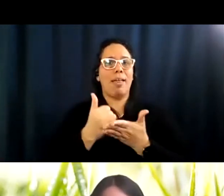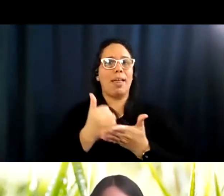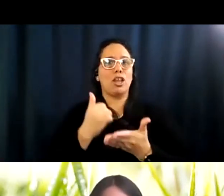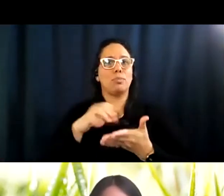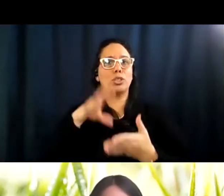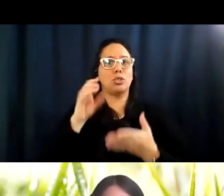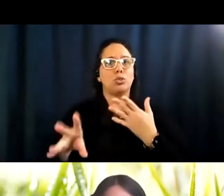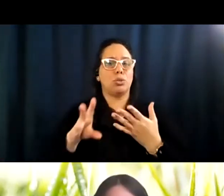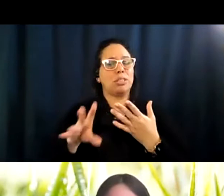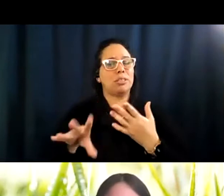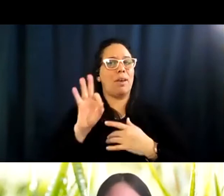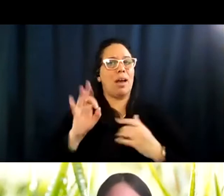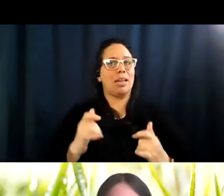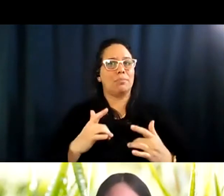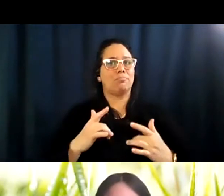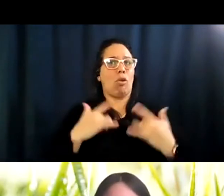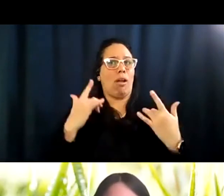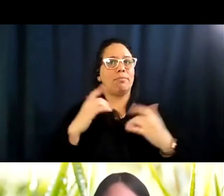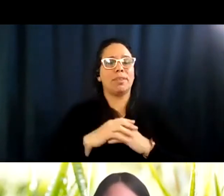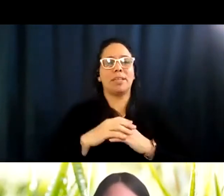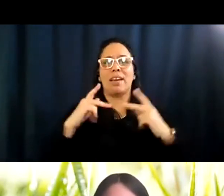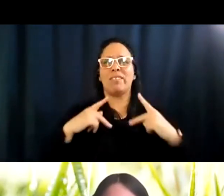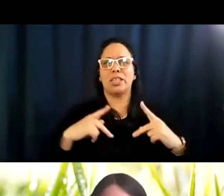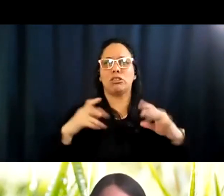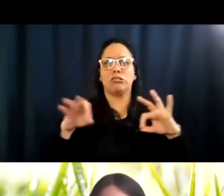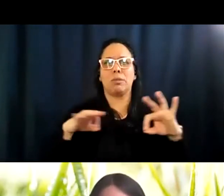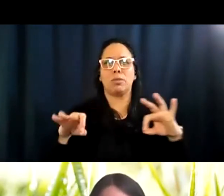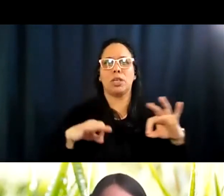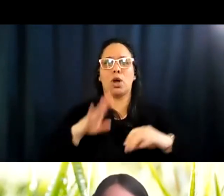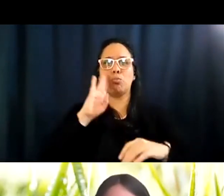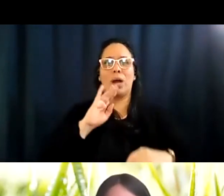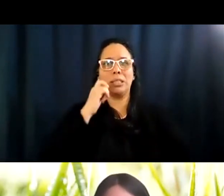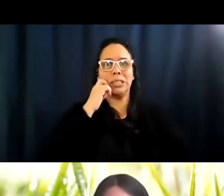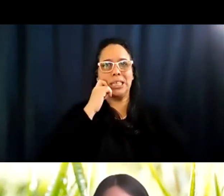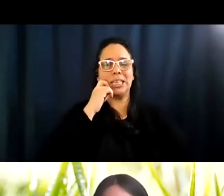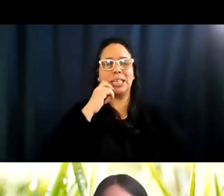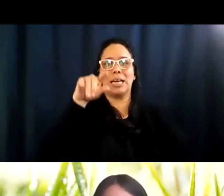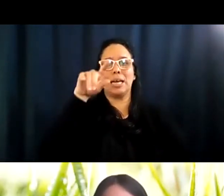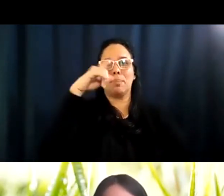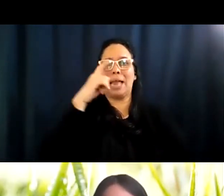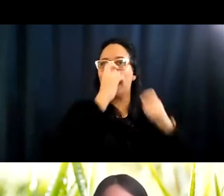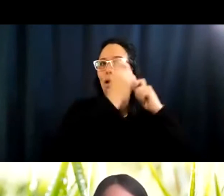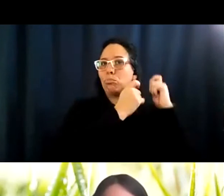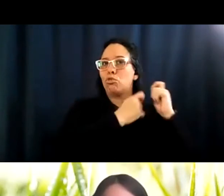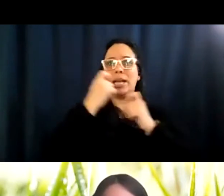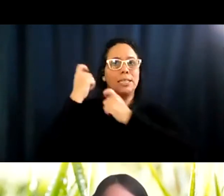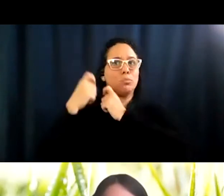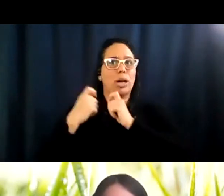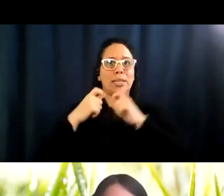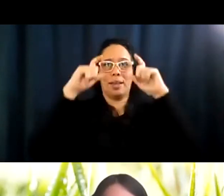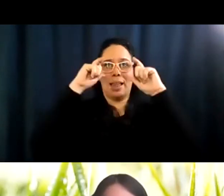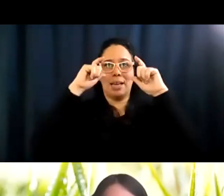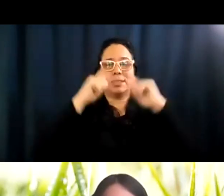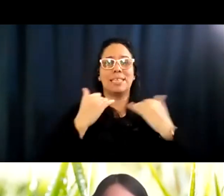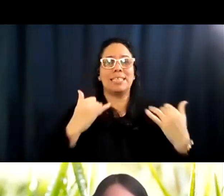journeys. For her physical description, Asha is brown skin with black individual braids and glasses. Today, she is wearing a blue